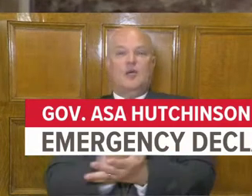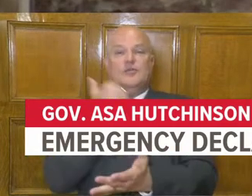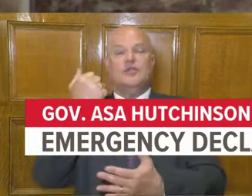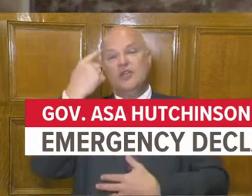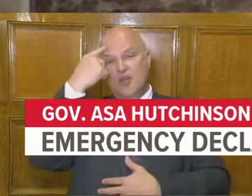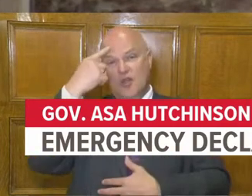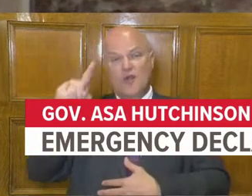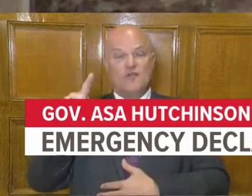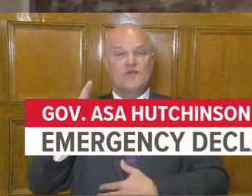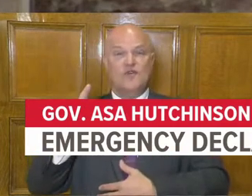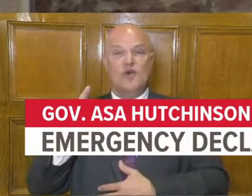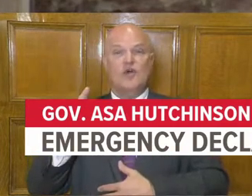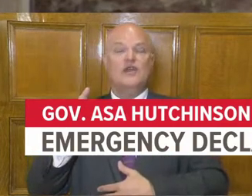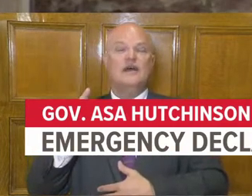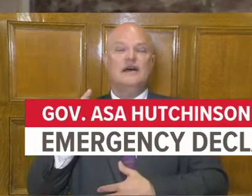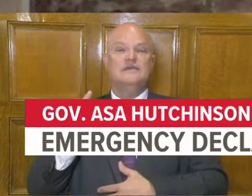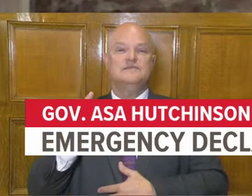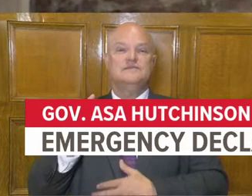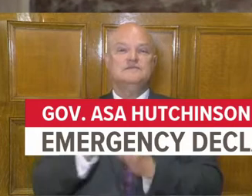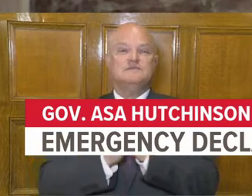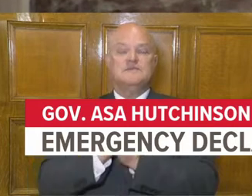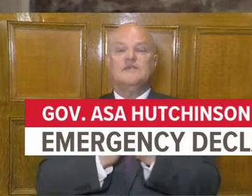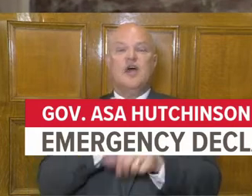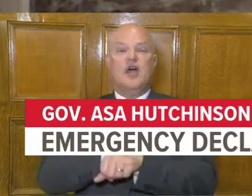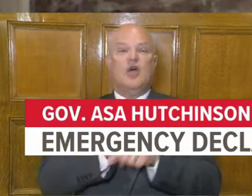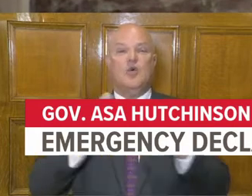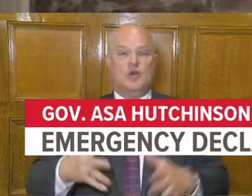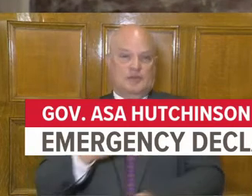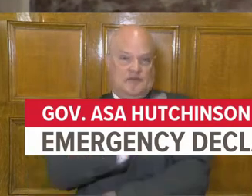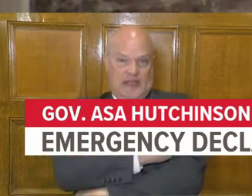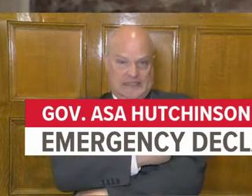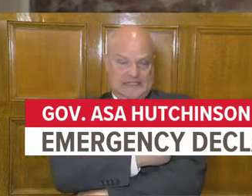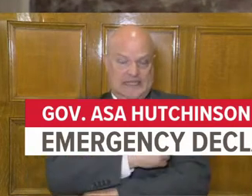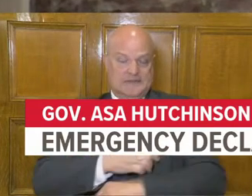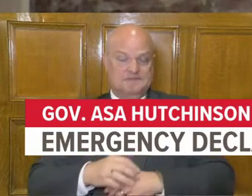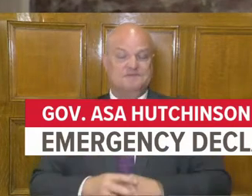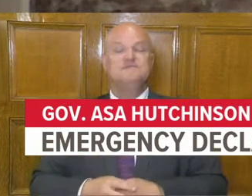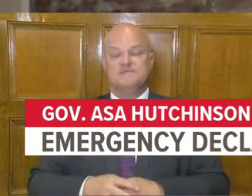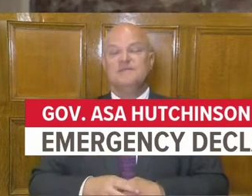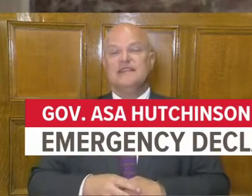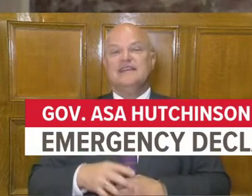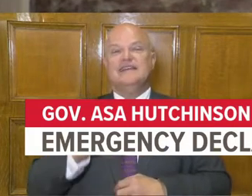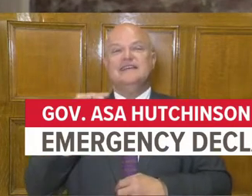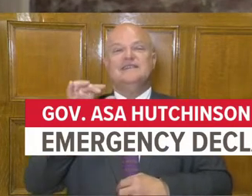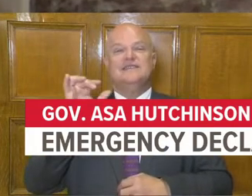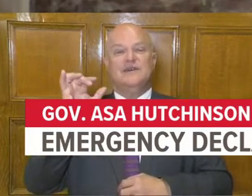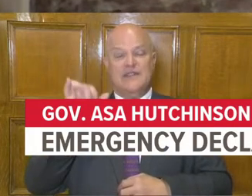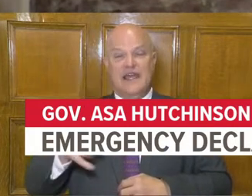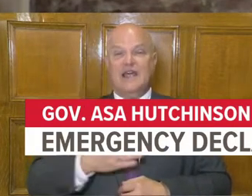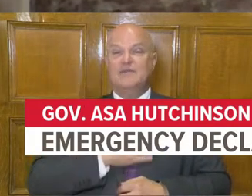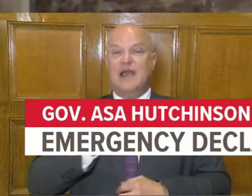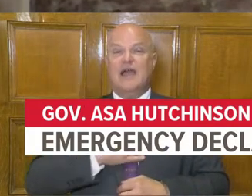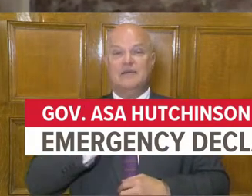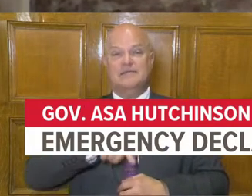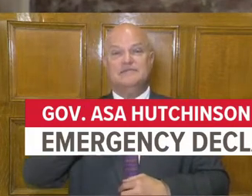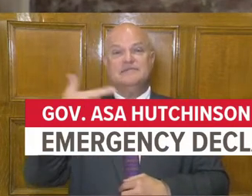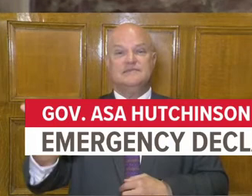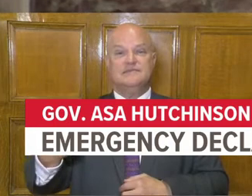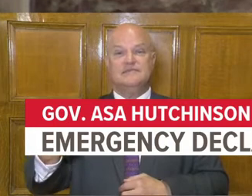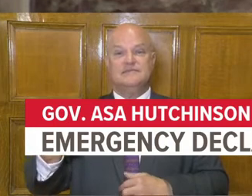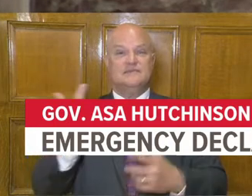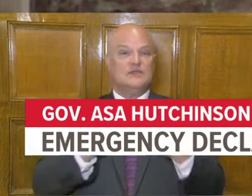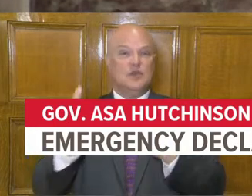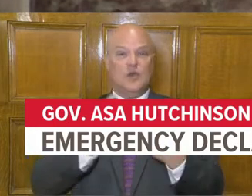for and incentives for our workers to get vaccinated. And so with that, I'm happy to turn it open to